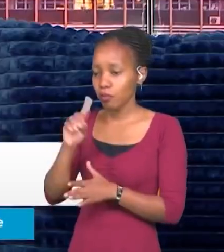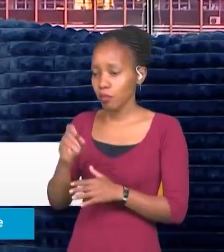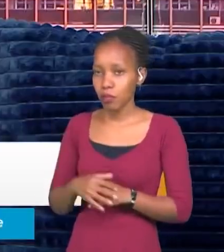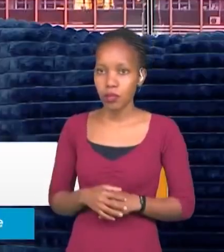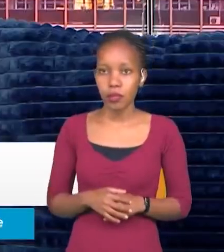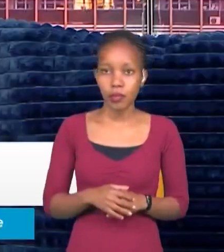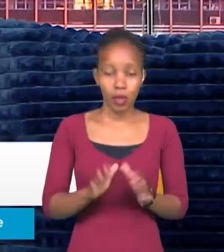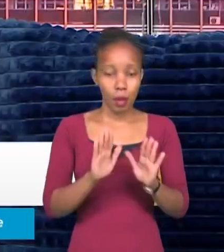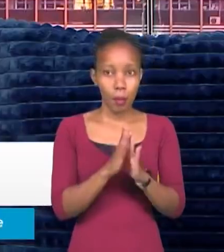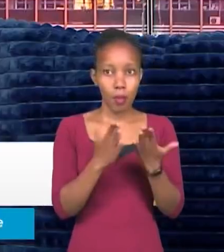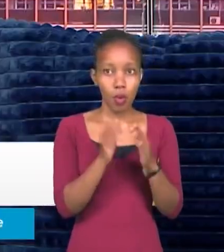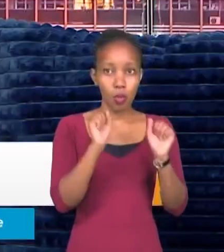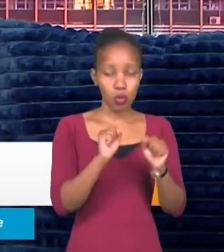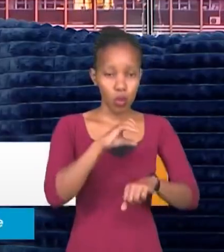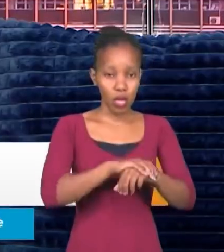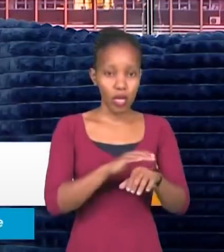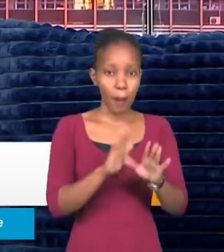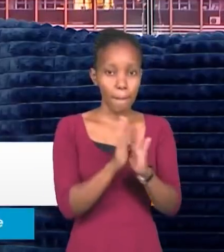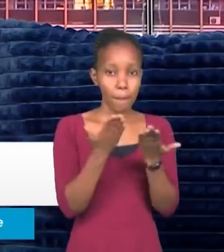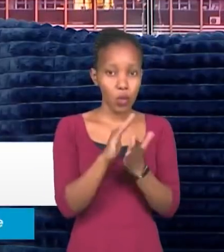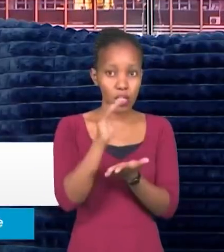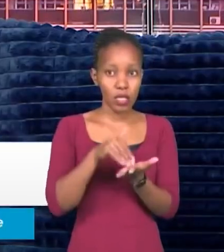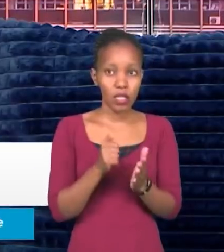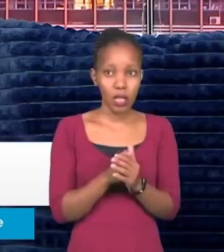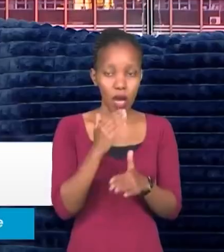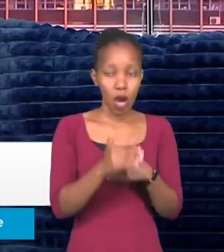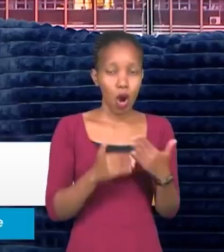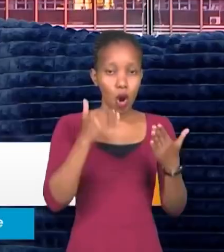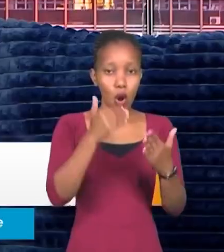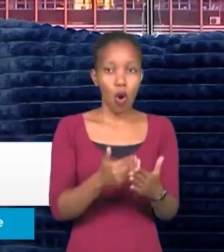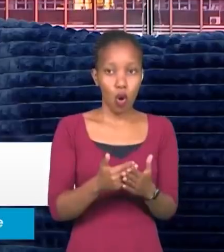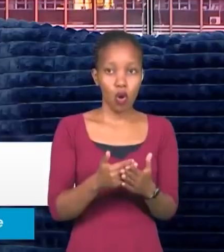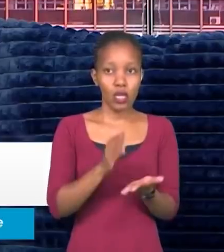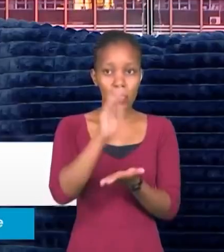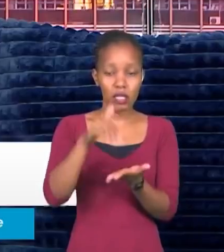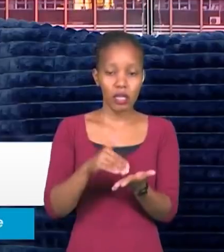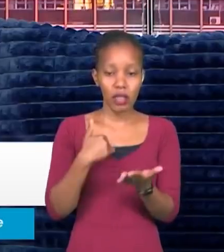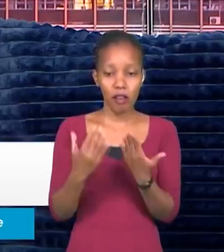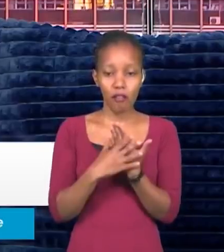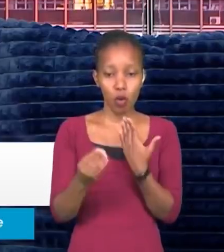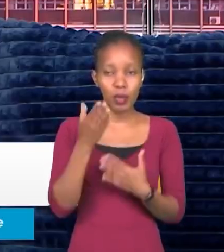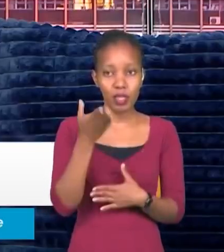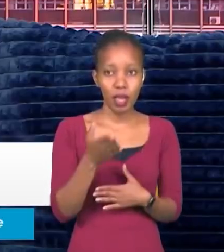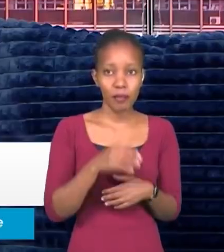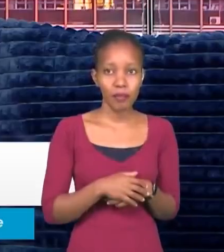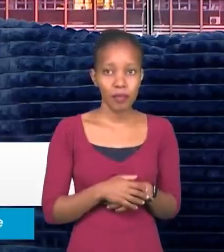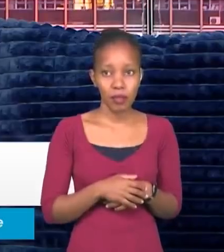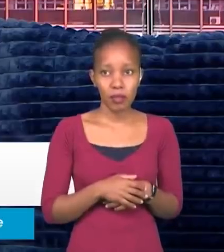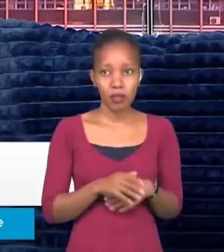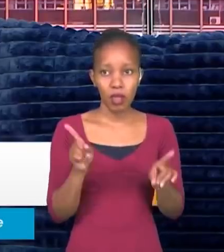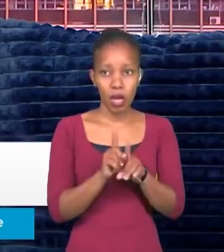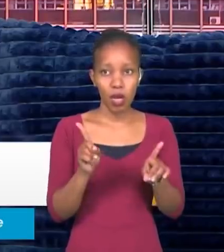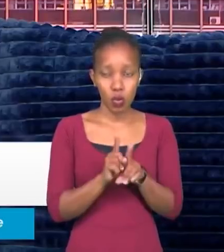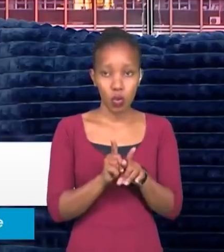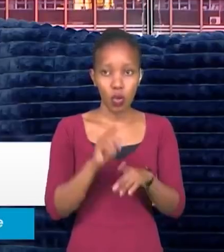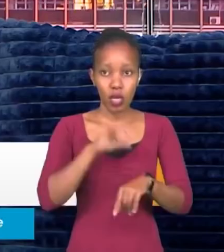get that book from Textbook Center. Okay. All branches, they have the they have copies there. Mm-hmm. And they can also get them